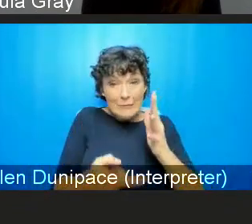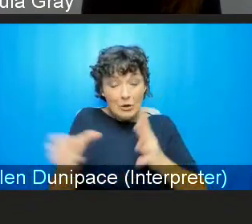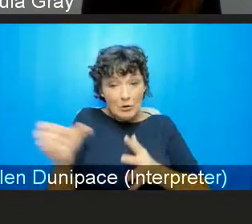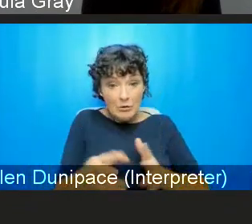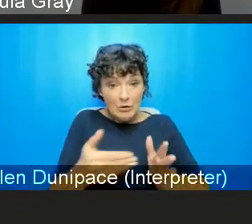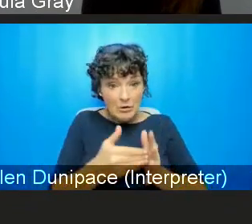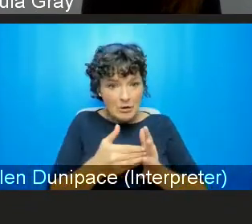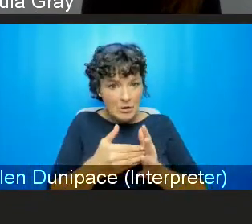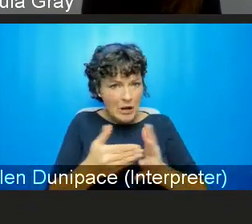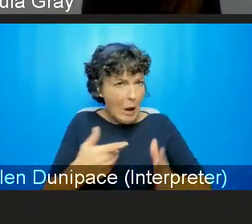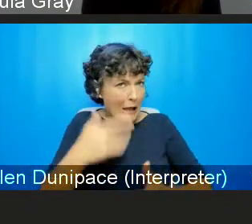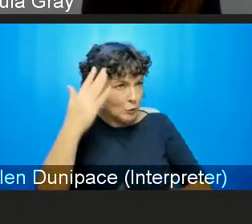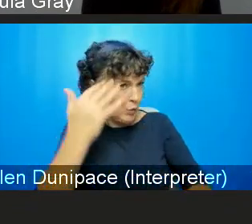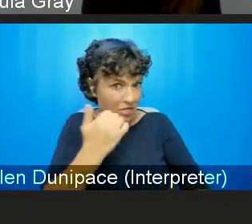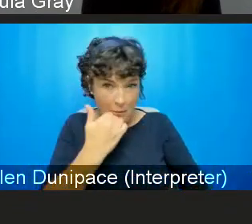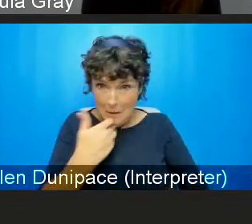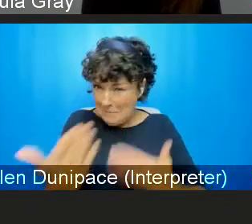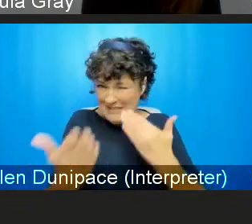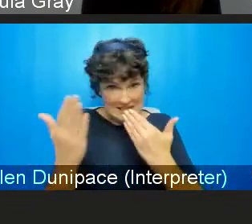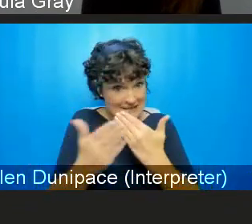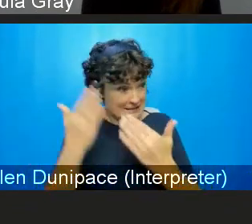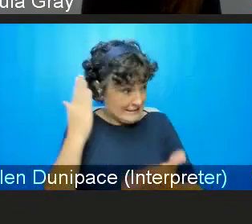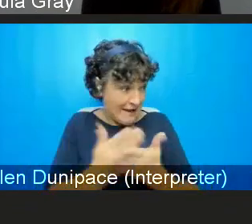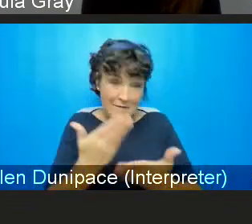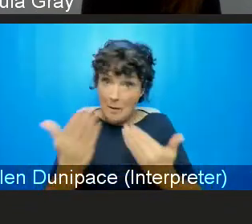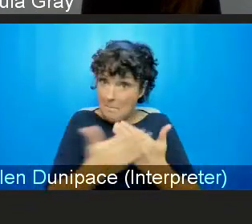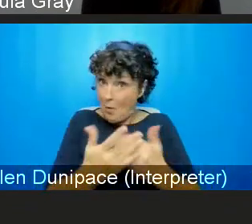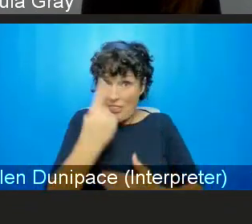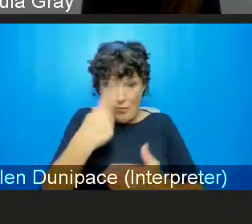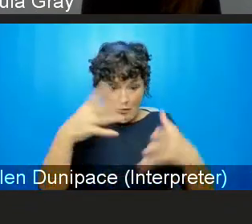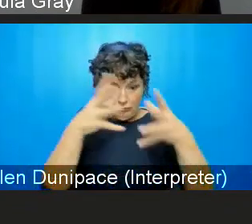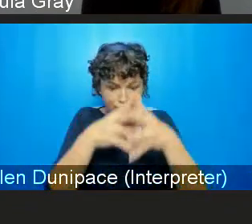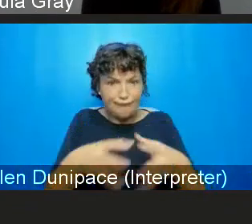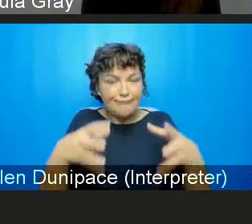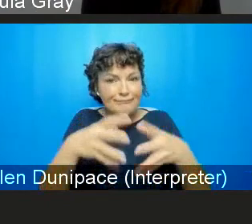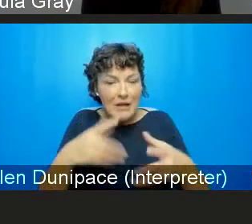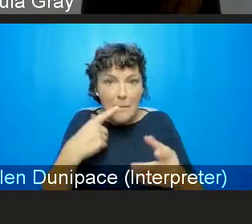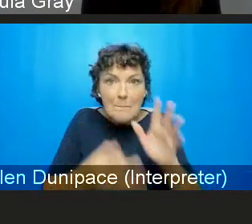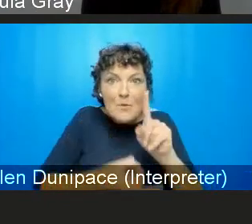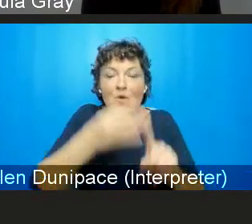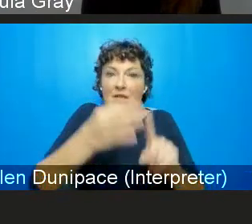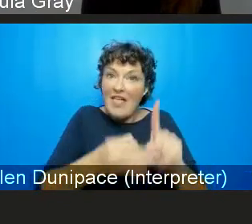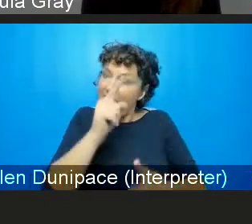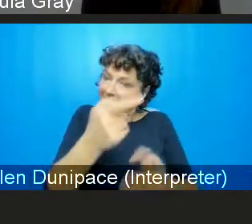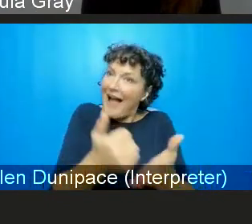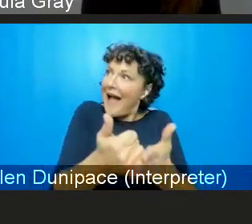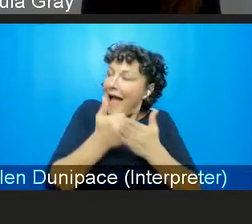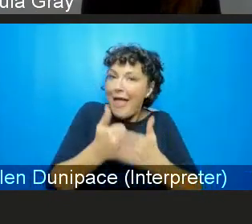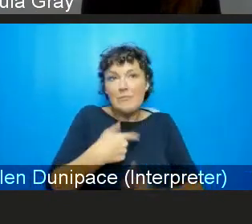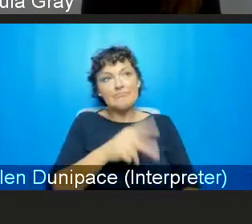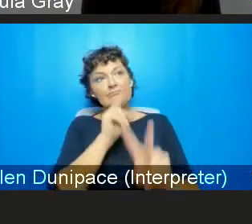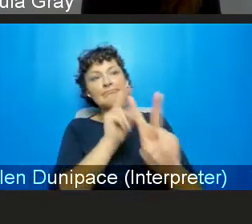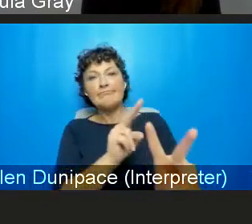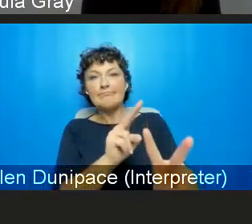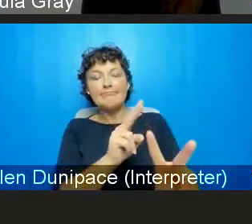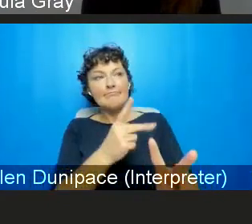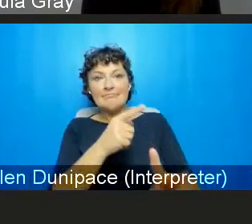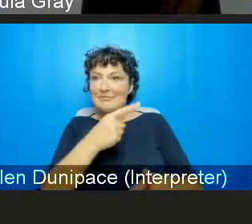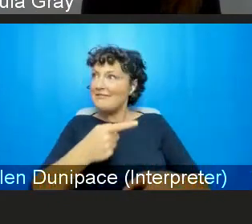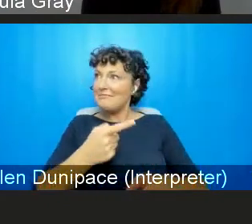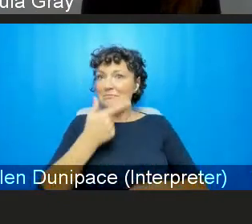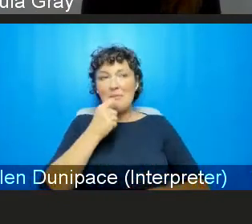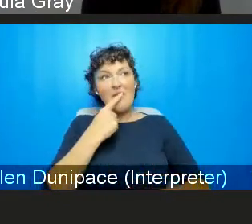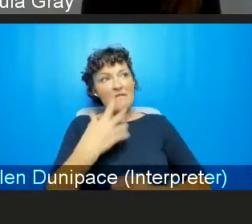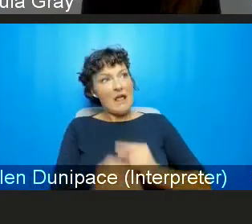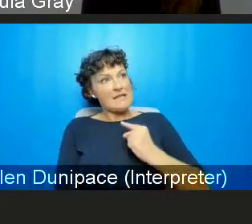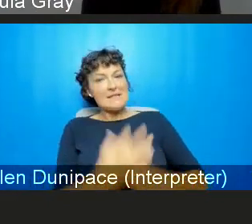sure the number, but it's definitely more than one. So it's improving. I think, you know, we're starting to get there, and you know, hopefully, you